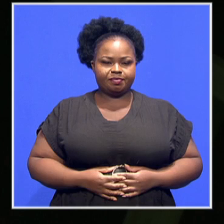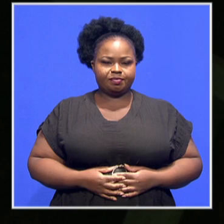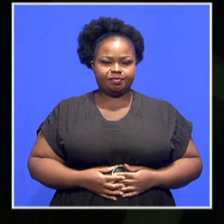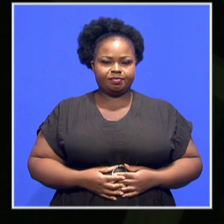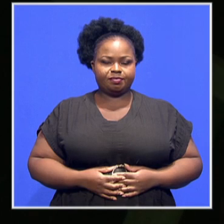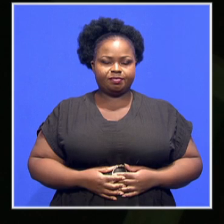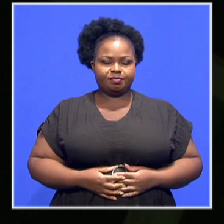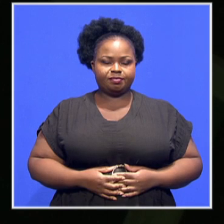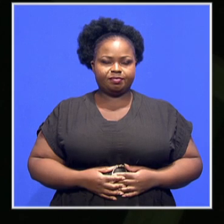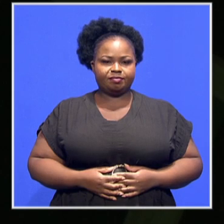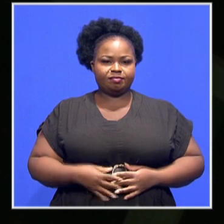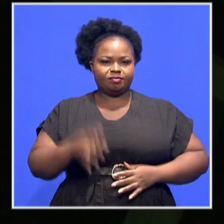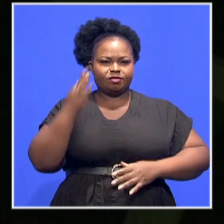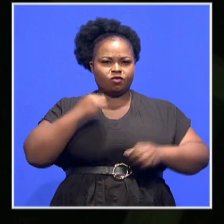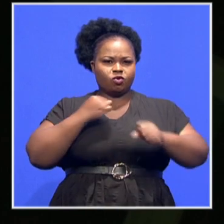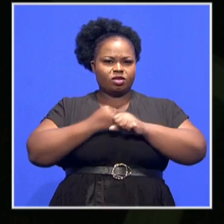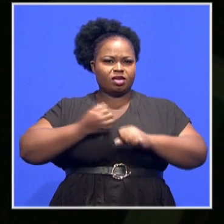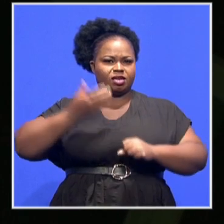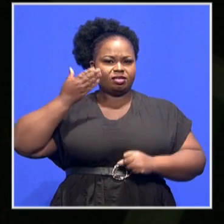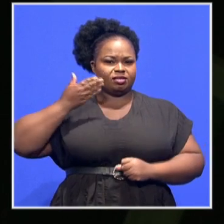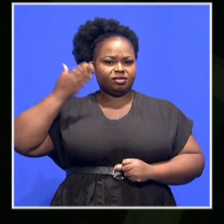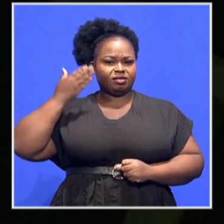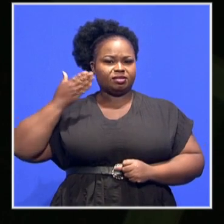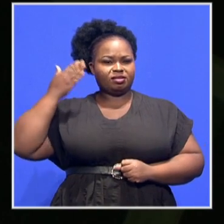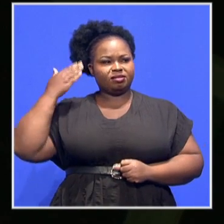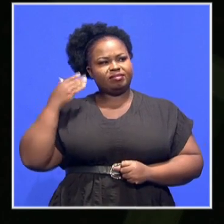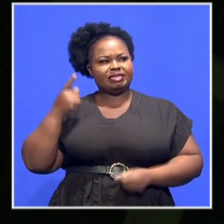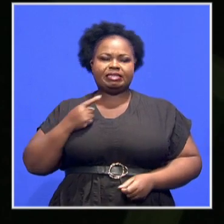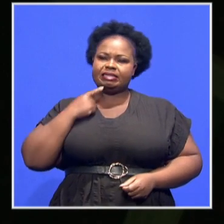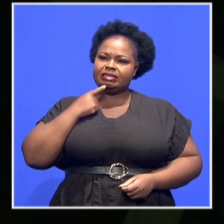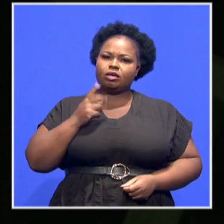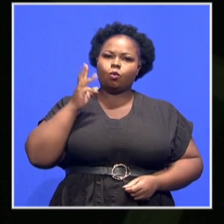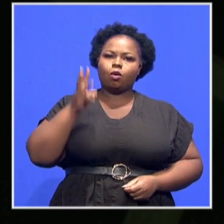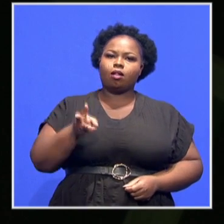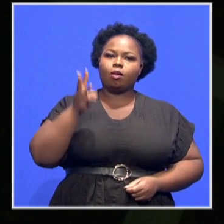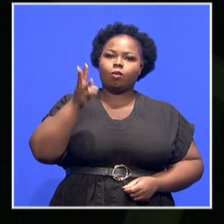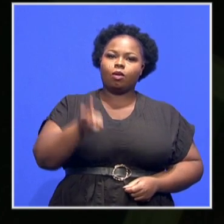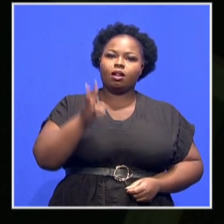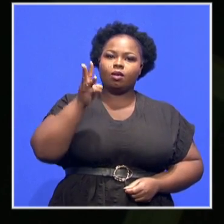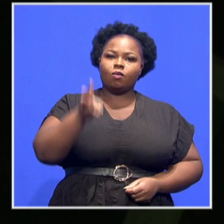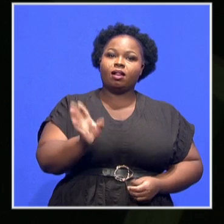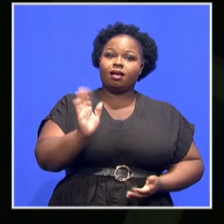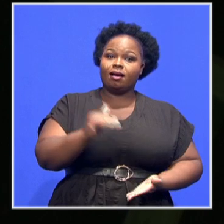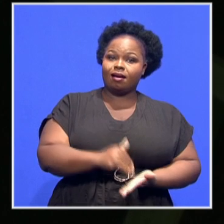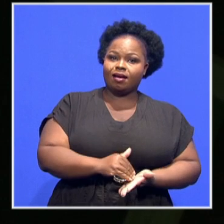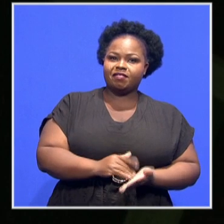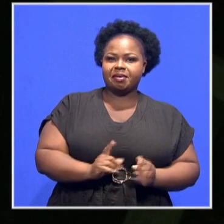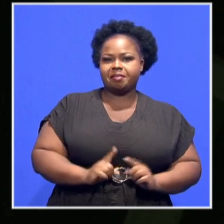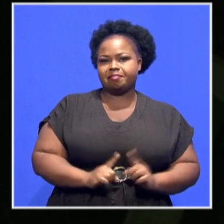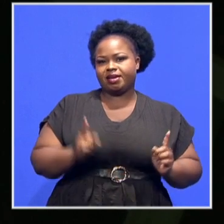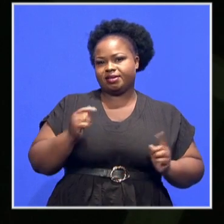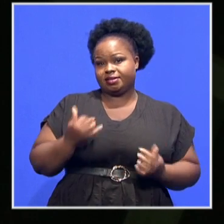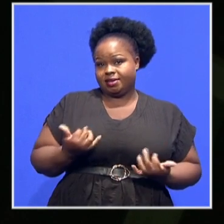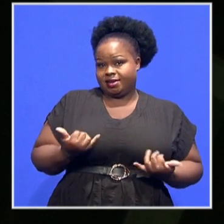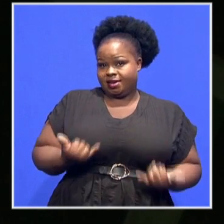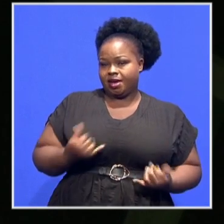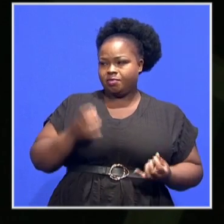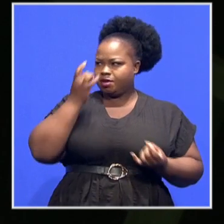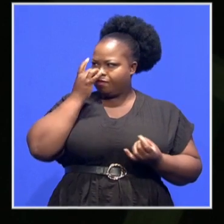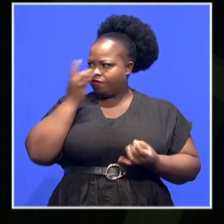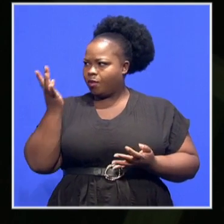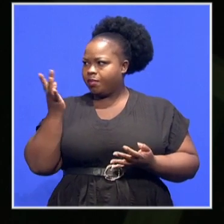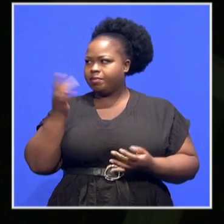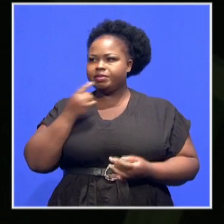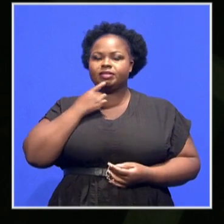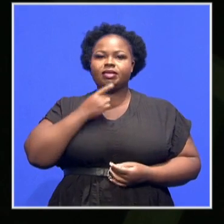The past few years he's been saying he will attend, but this time when I told him that there would be